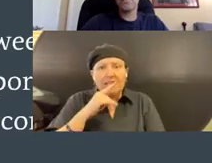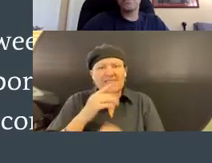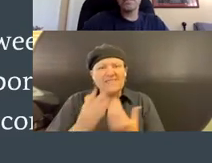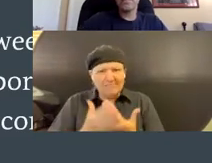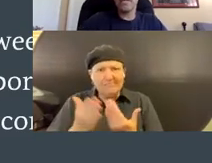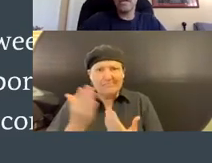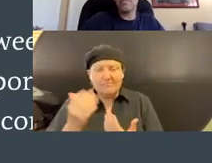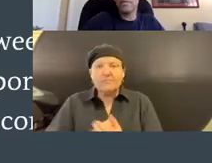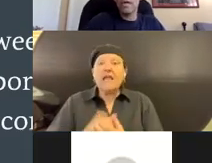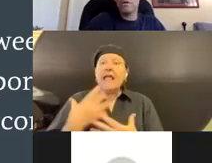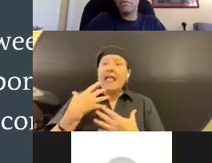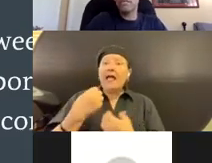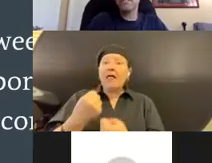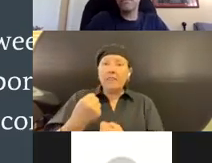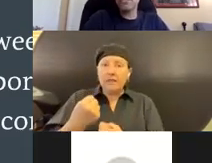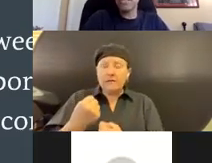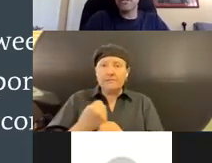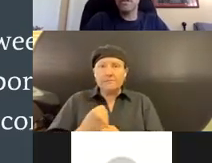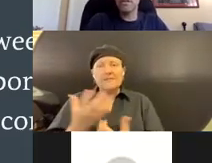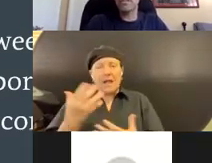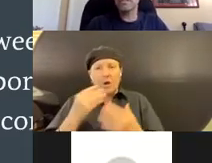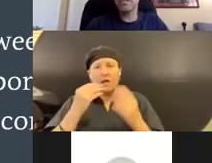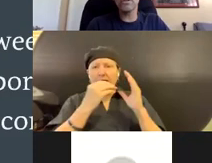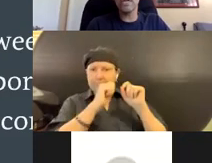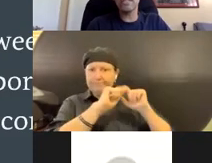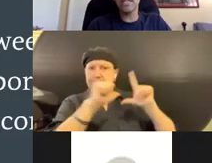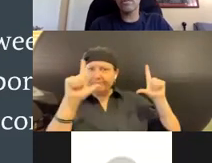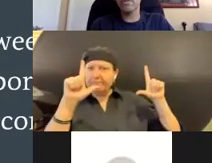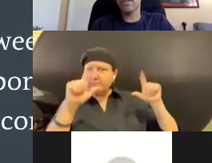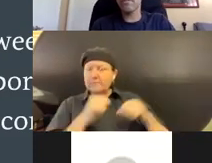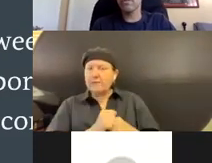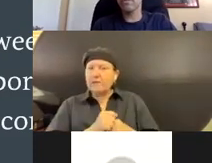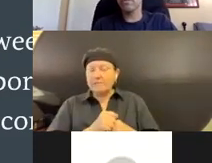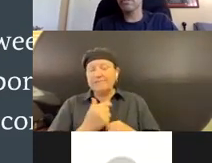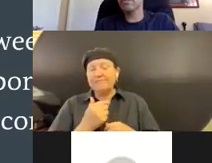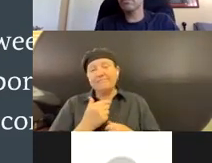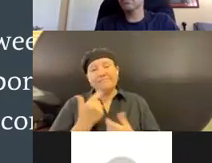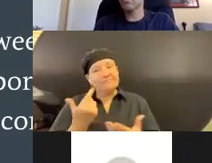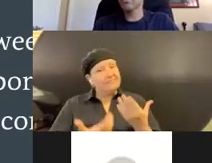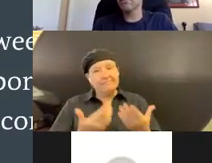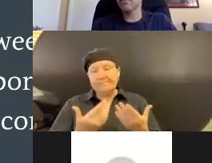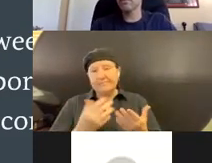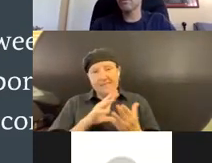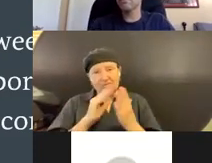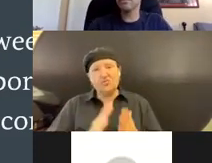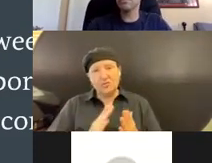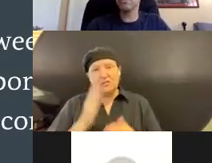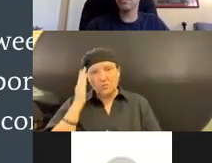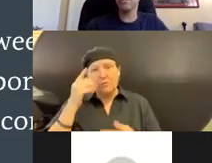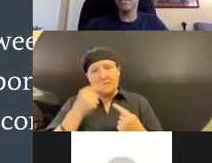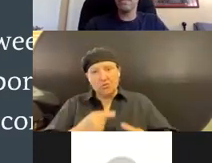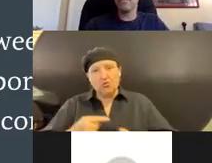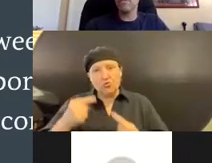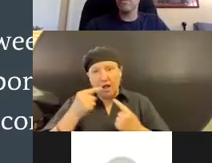Health and wellness. I wanted to put this information out there because, you know, it's inevitable, I think, for students to struggle and for you as parents to sort